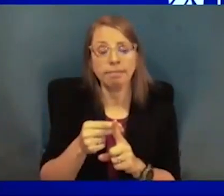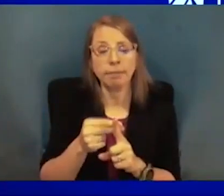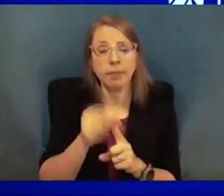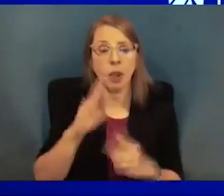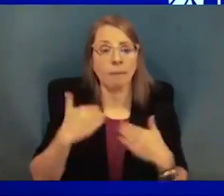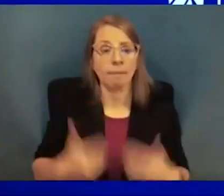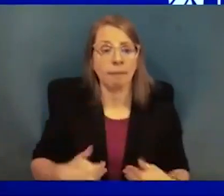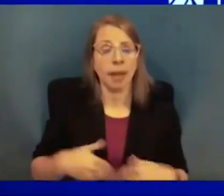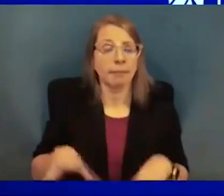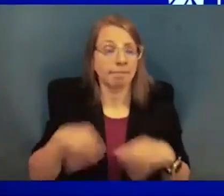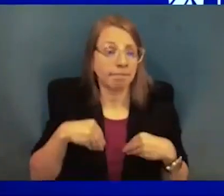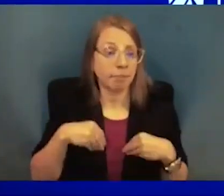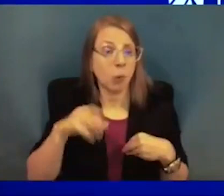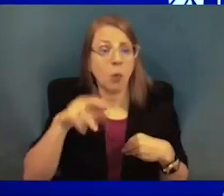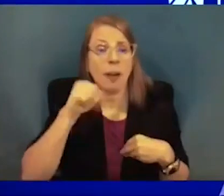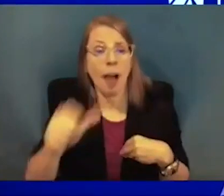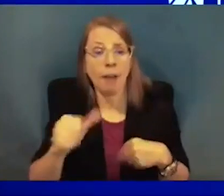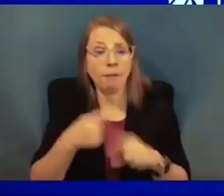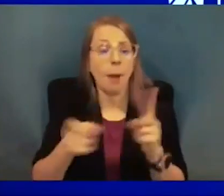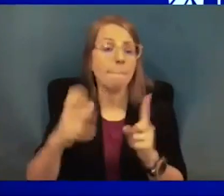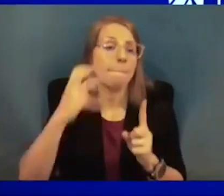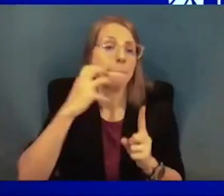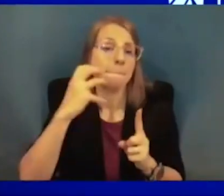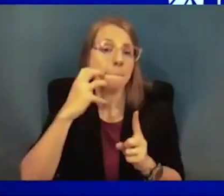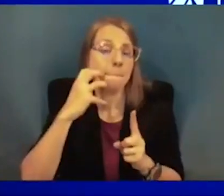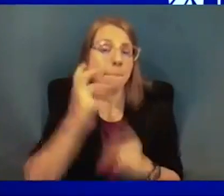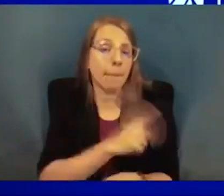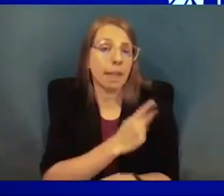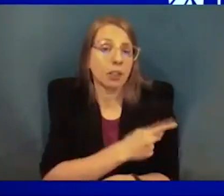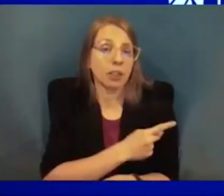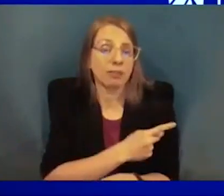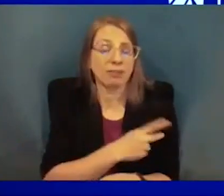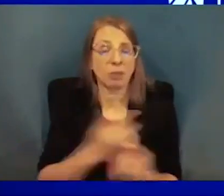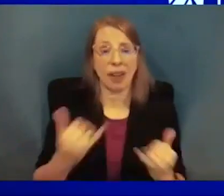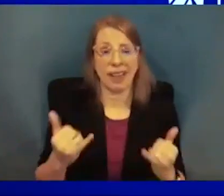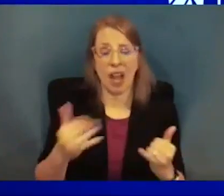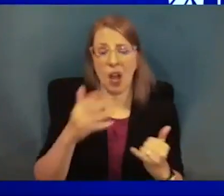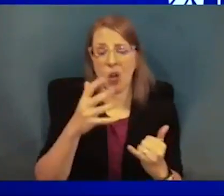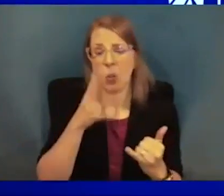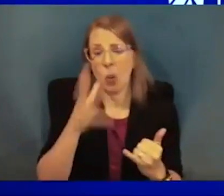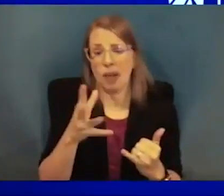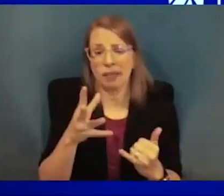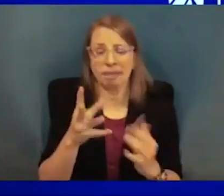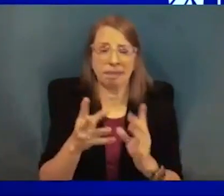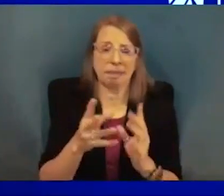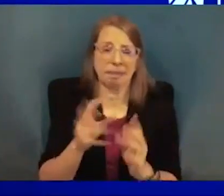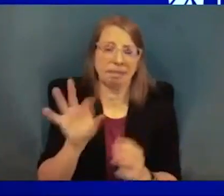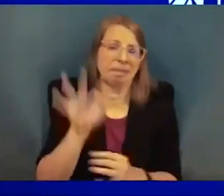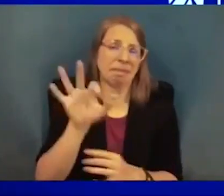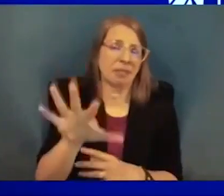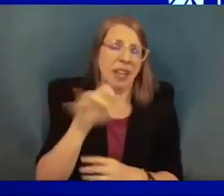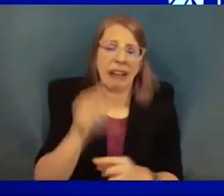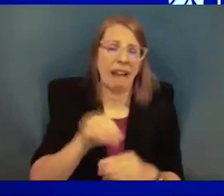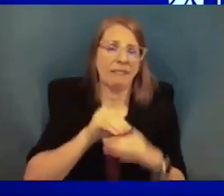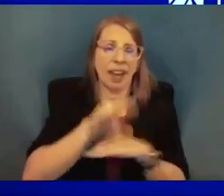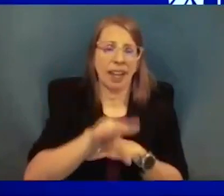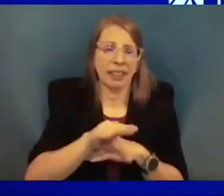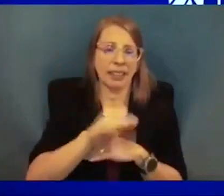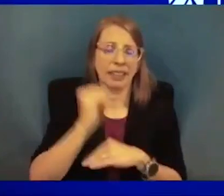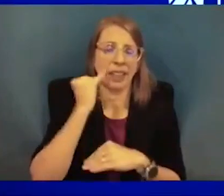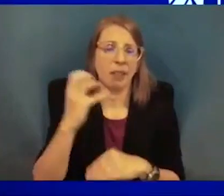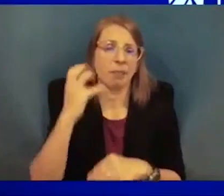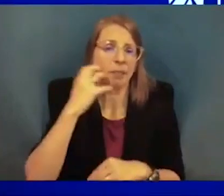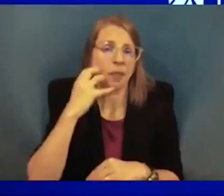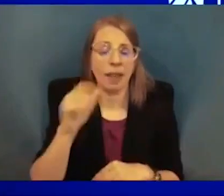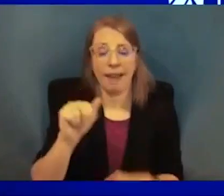overall, what we would say is no, it doesn't affect that. Again, what are you looking at? Most of the research out there looks at antibody levels,